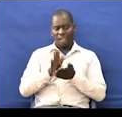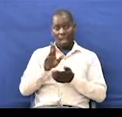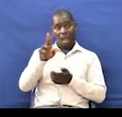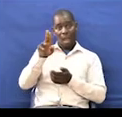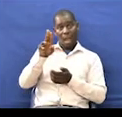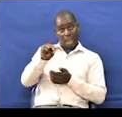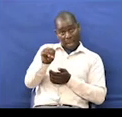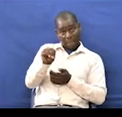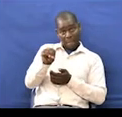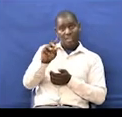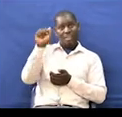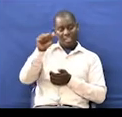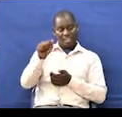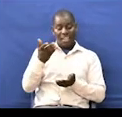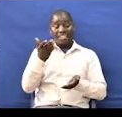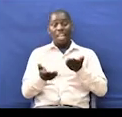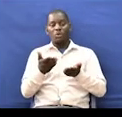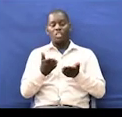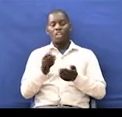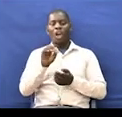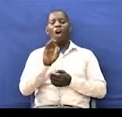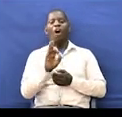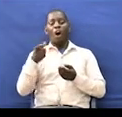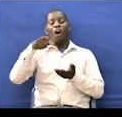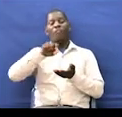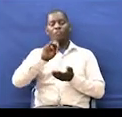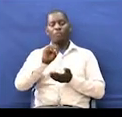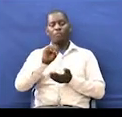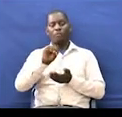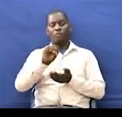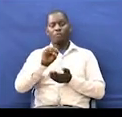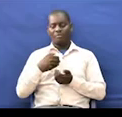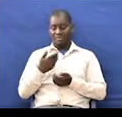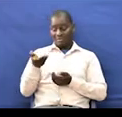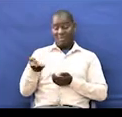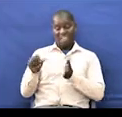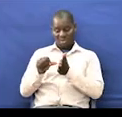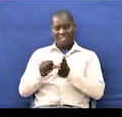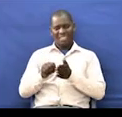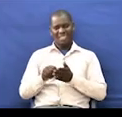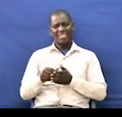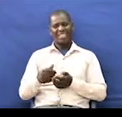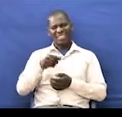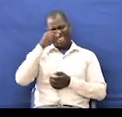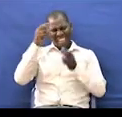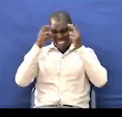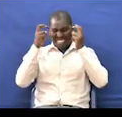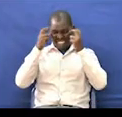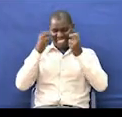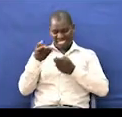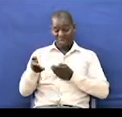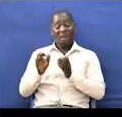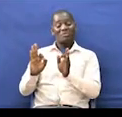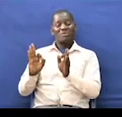of the moment of force. Now, my students, I think now you are now clearly in the